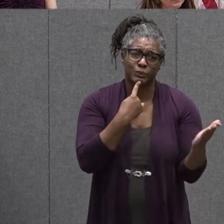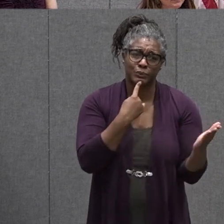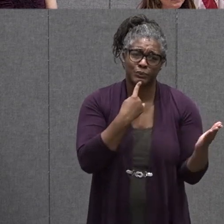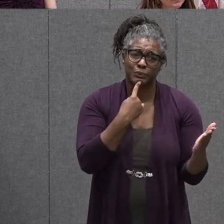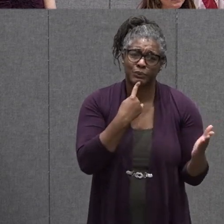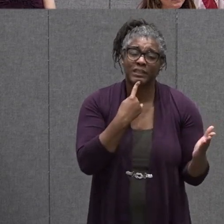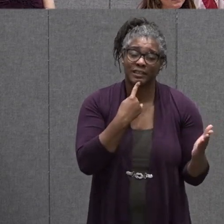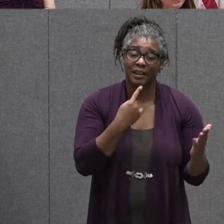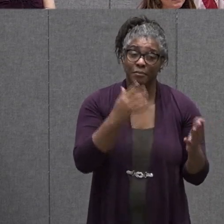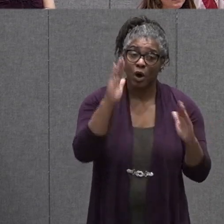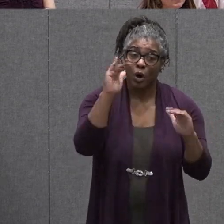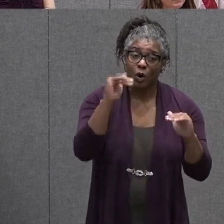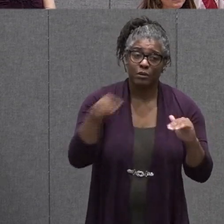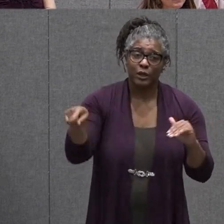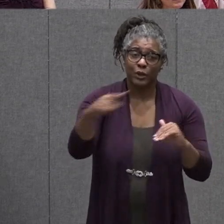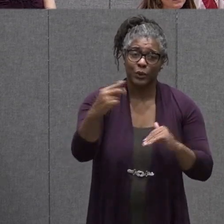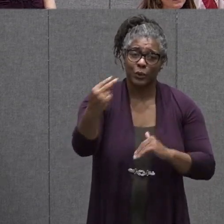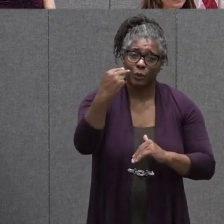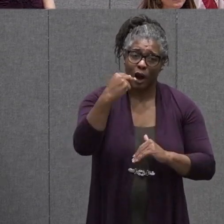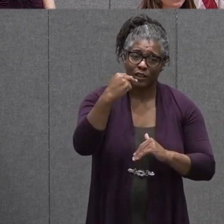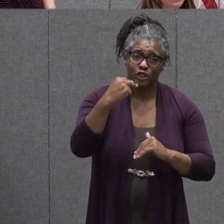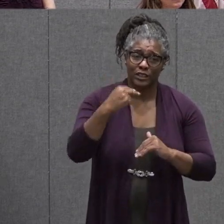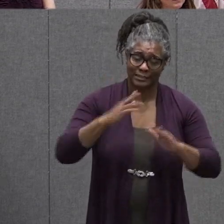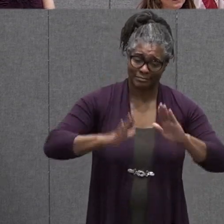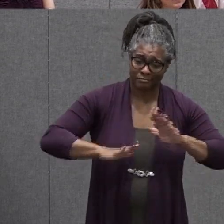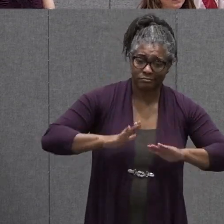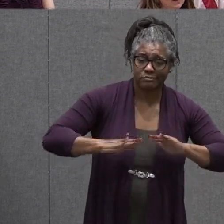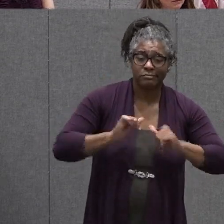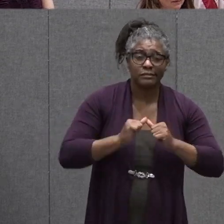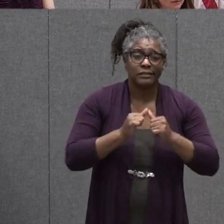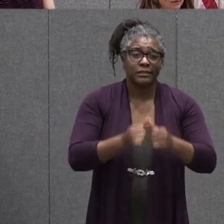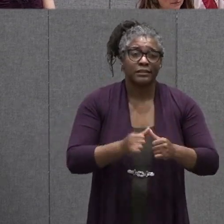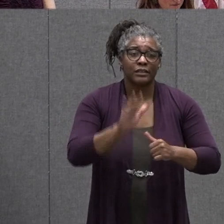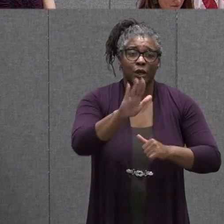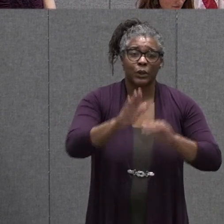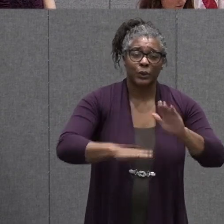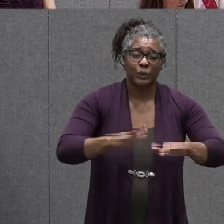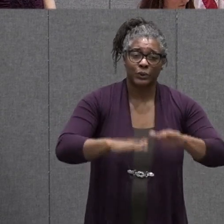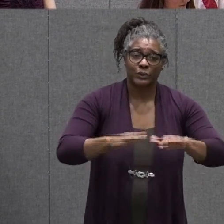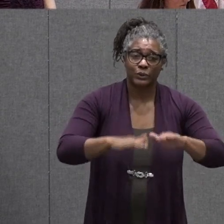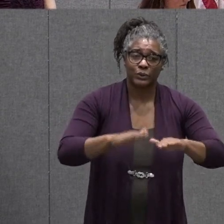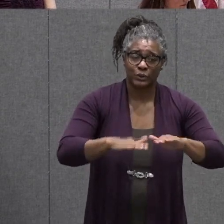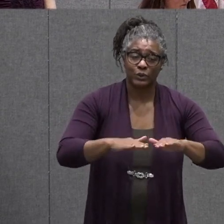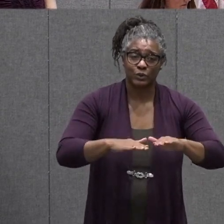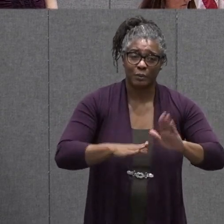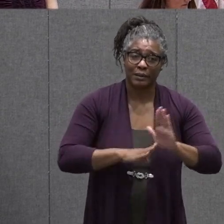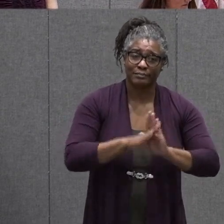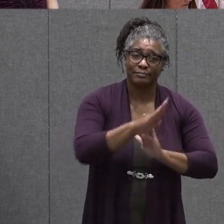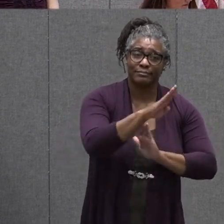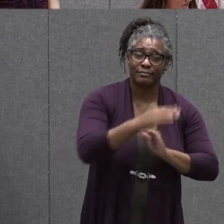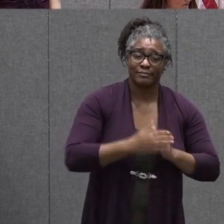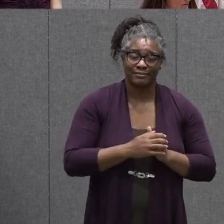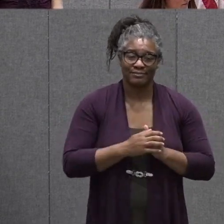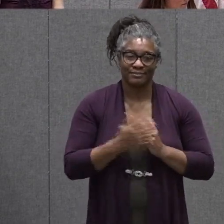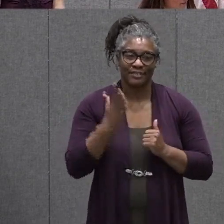really hope that you watch this and continue on your drumming path. And I'm going to play a little bit for you guys.